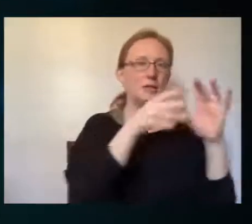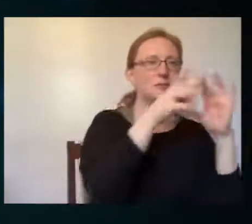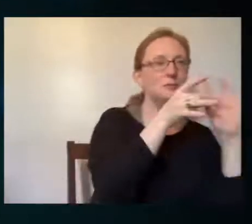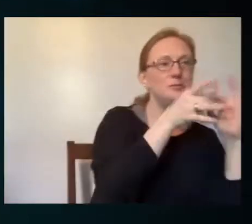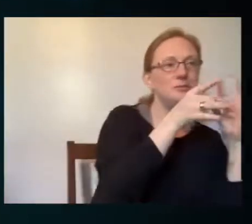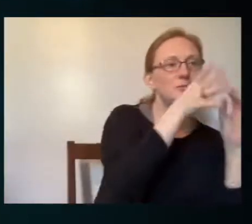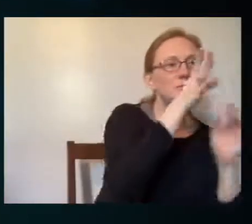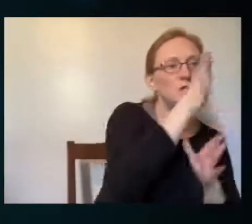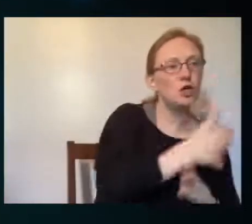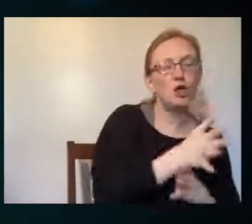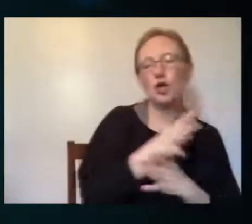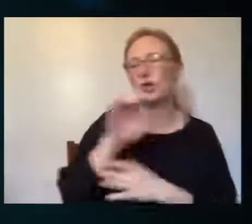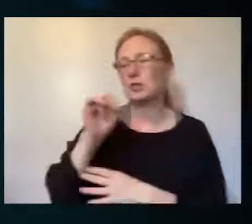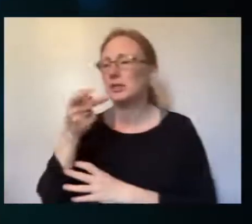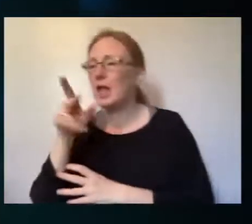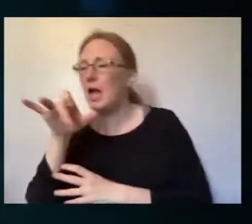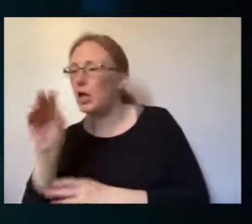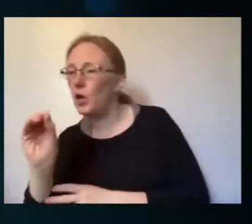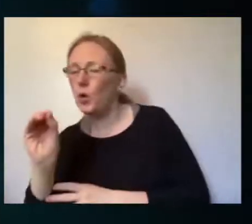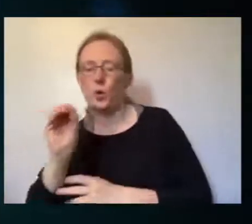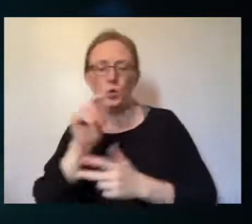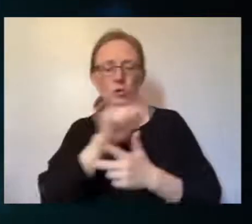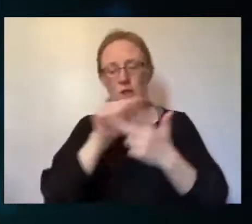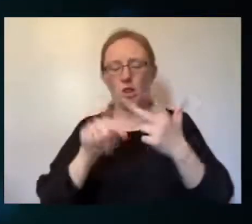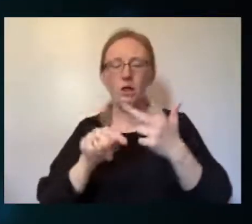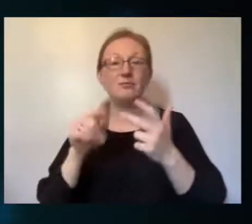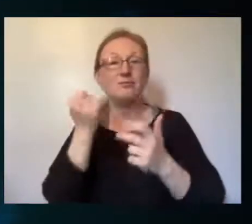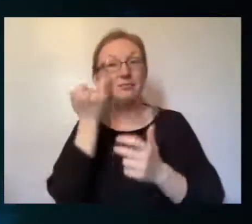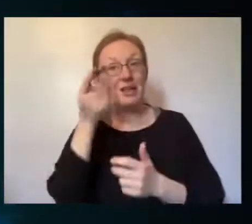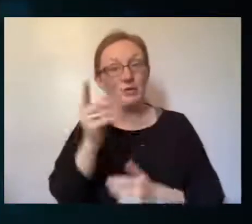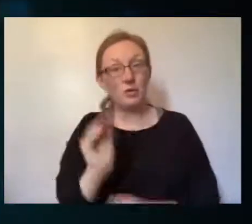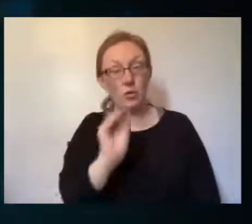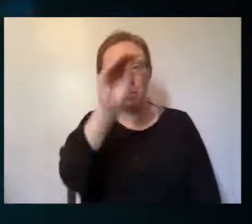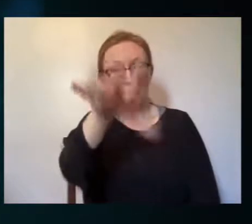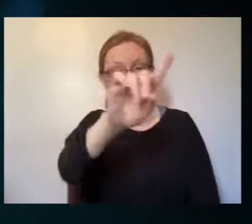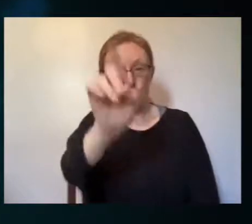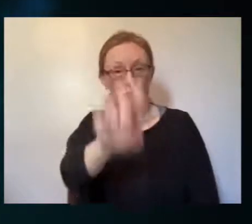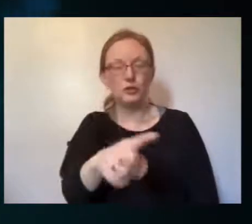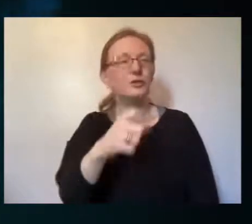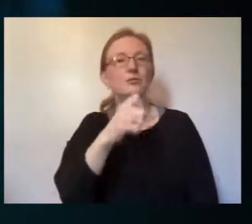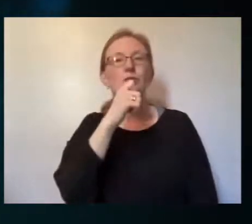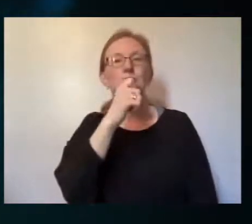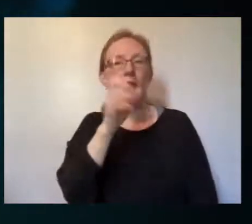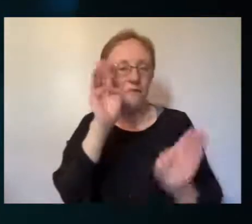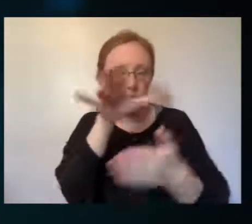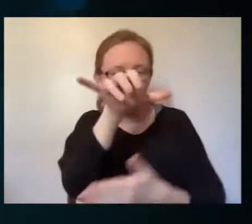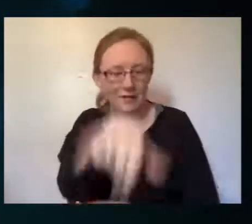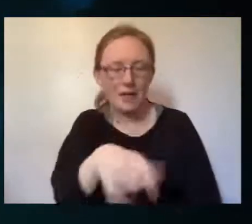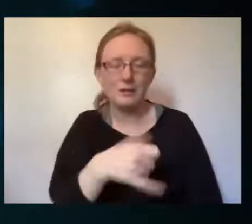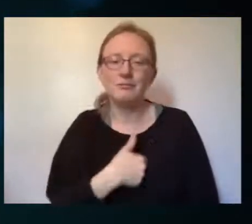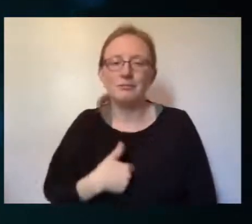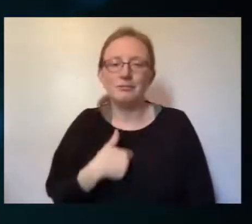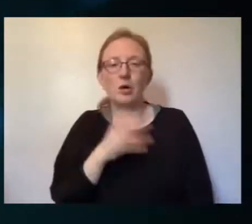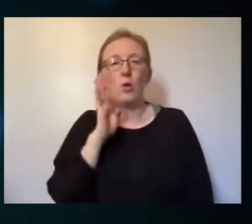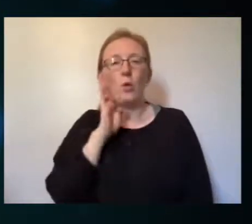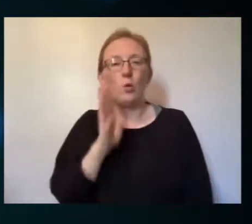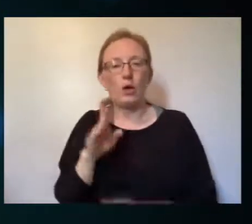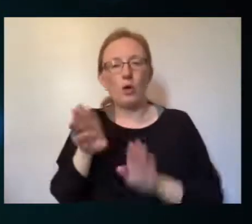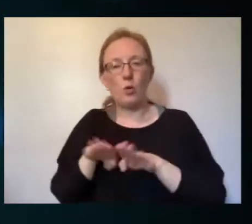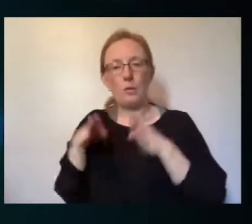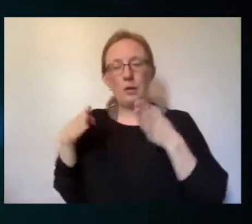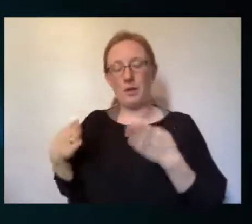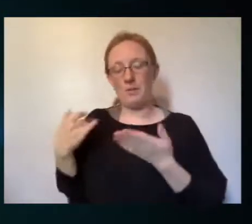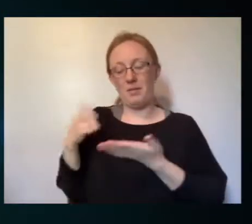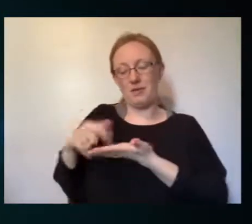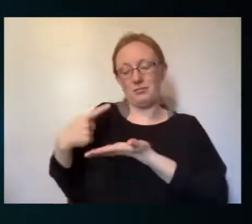and from Slido. So any questions we don't get around to or can't address, we will open up for discussion in the Equity